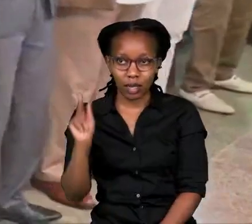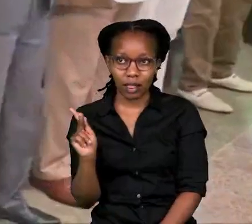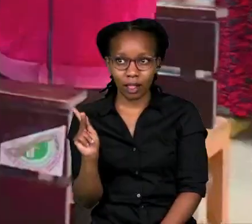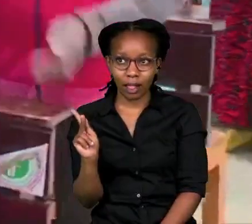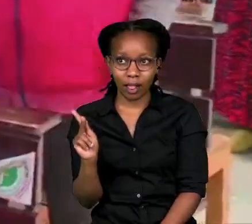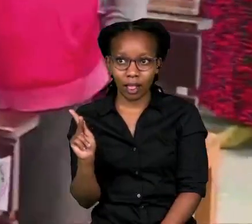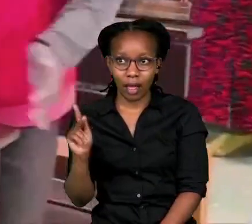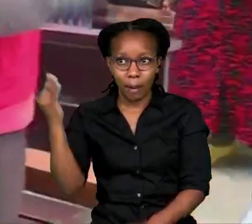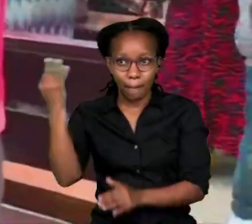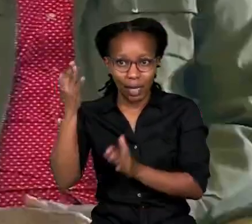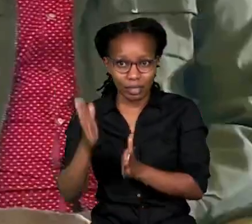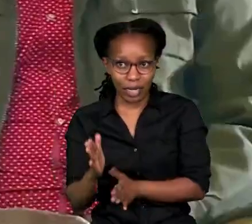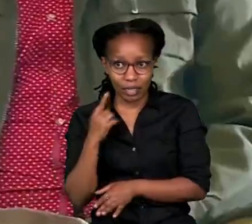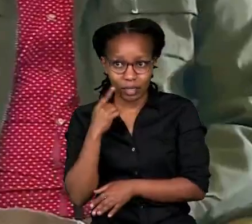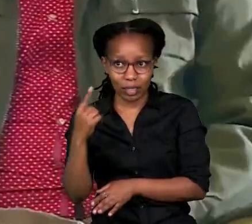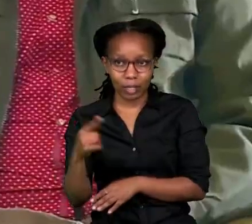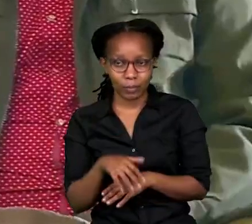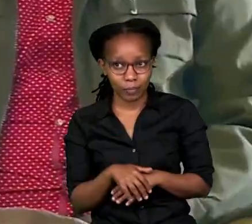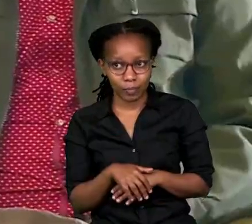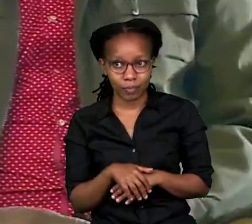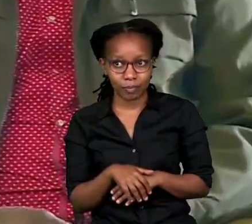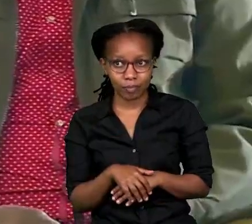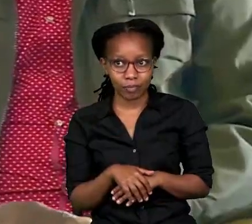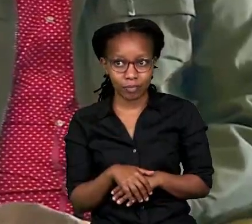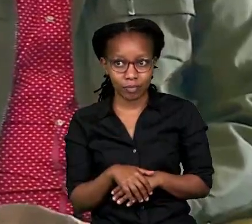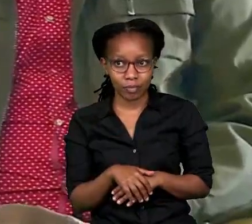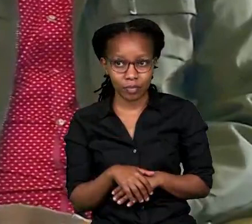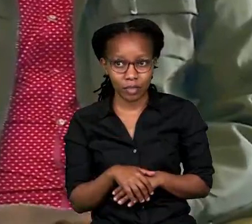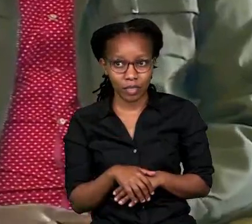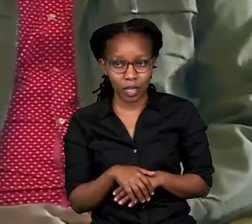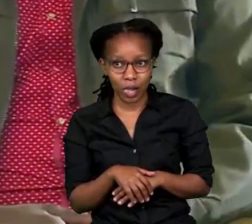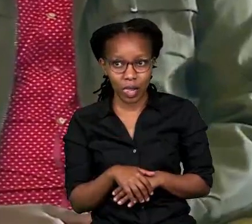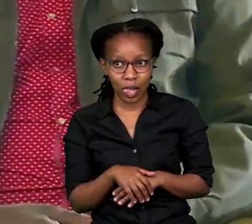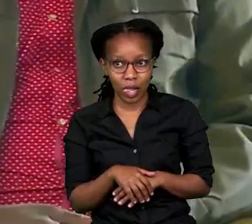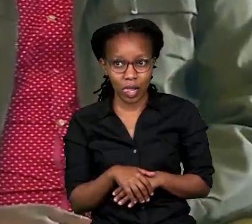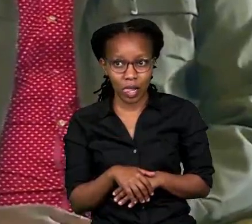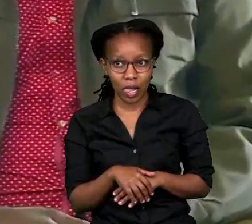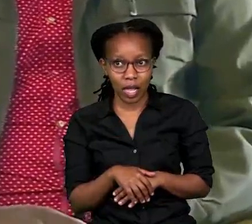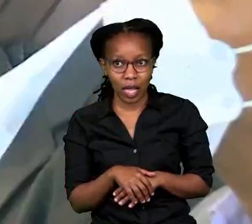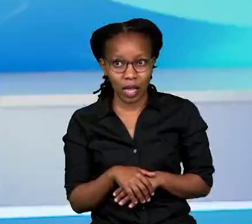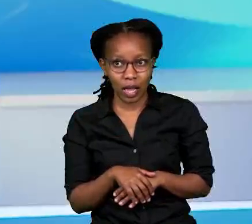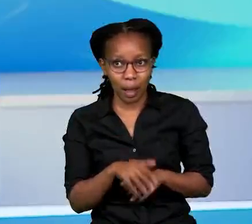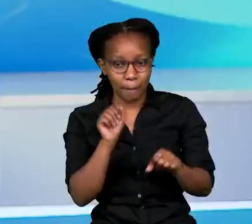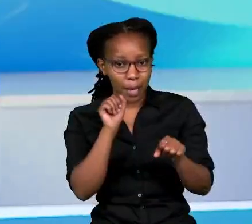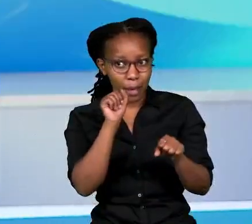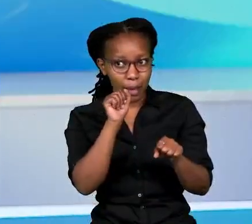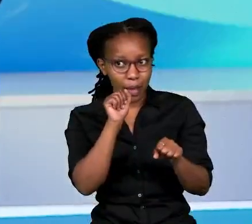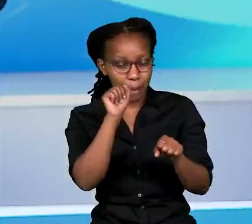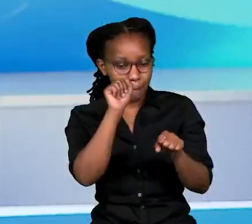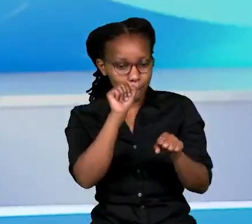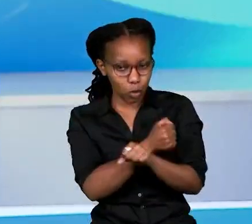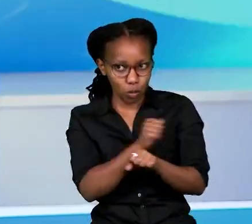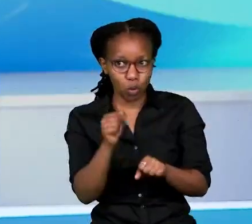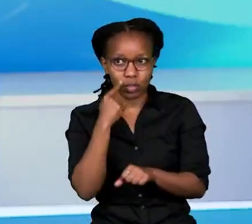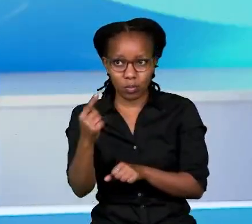the pastor has said, mchungaji wetu mkubwa, archbishop anasema, huwezi ongea. And the people start saying he must speak.